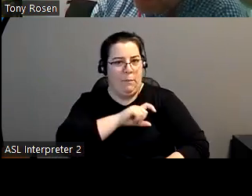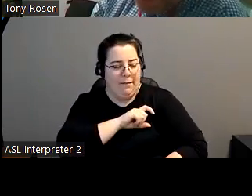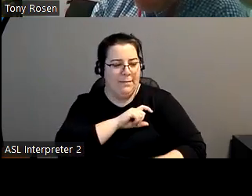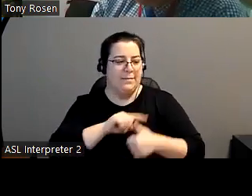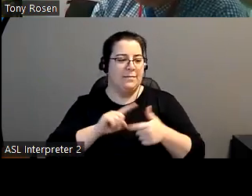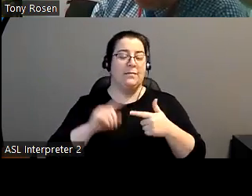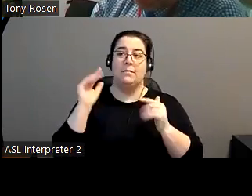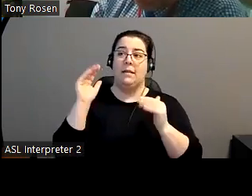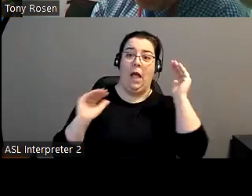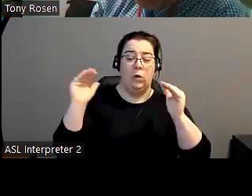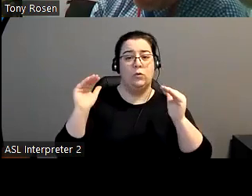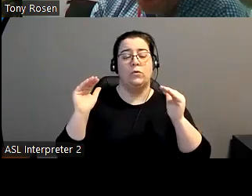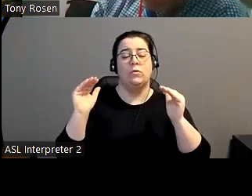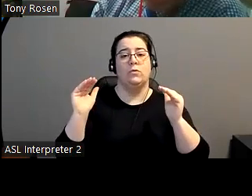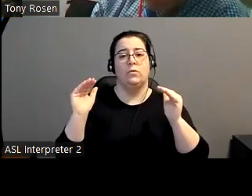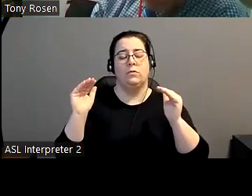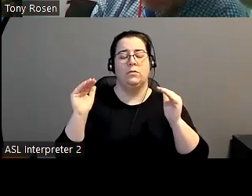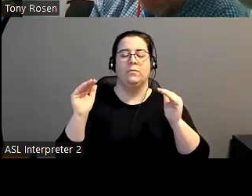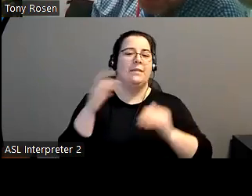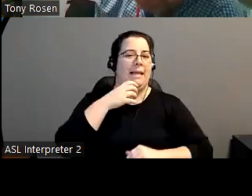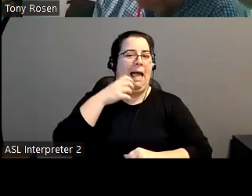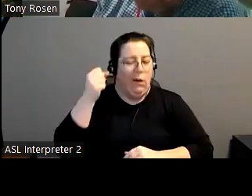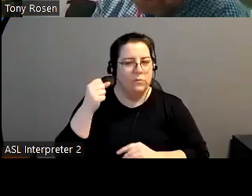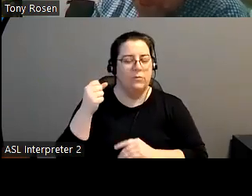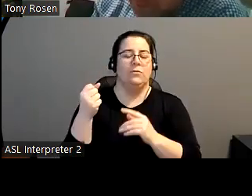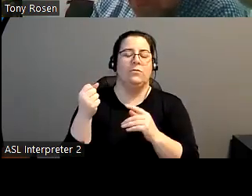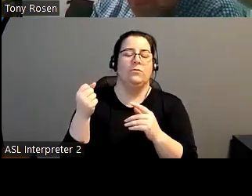above and below our northern border.